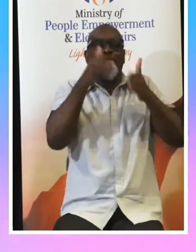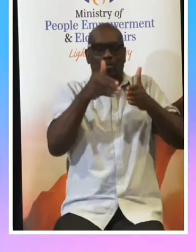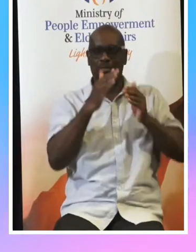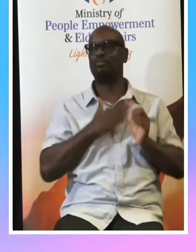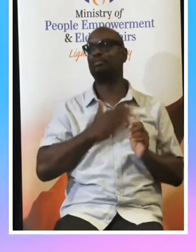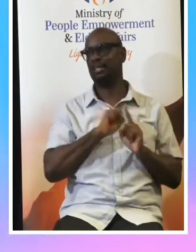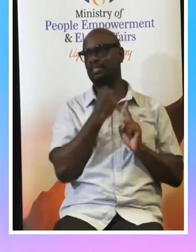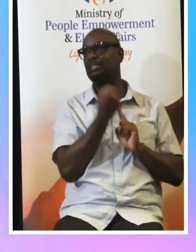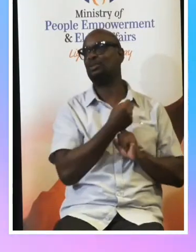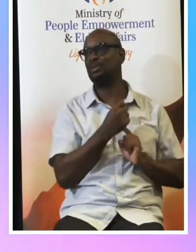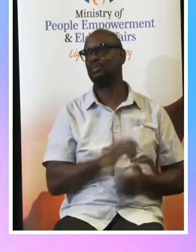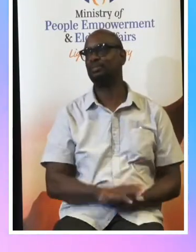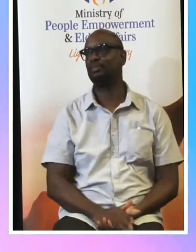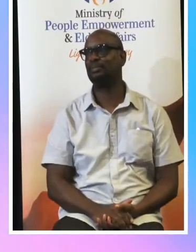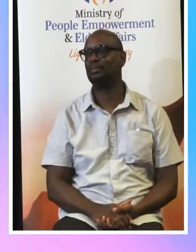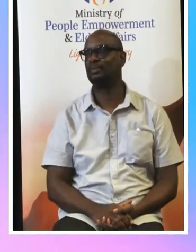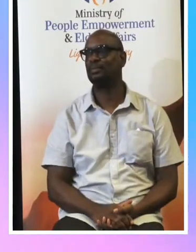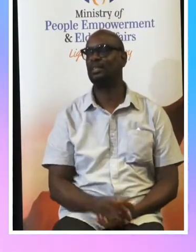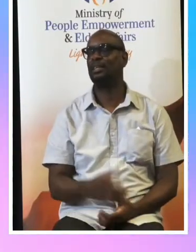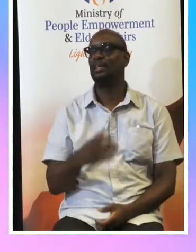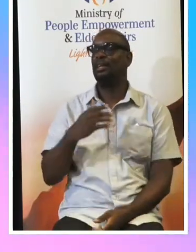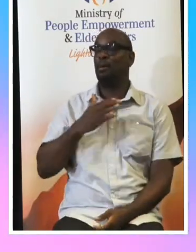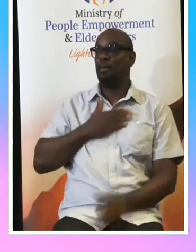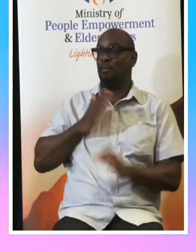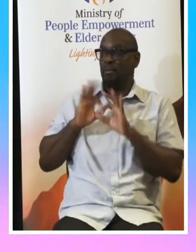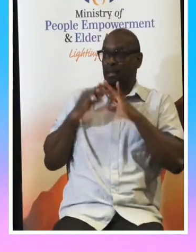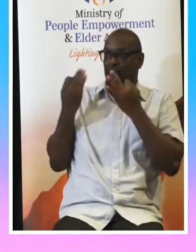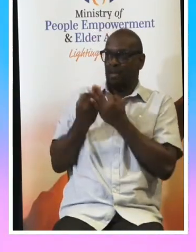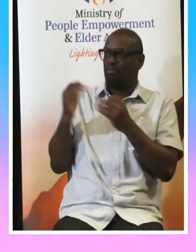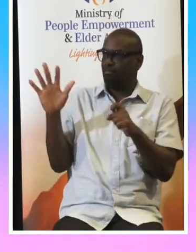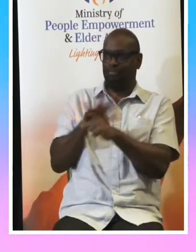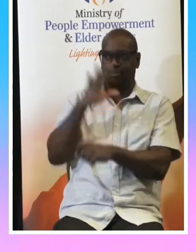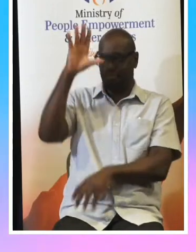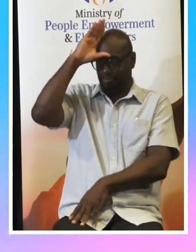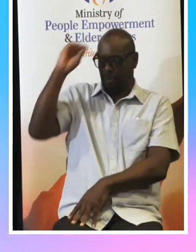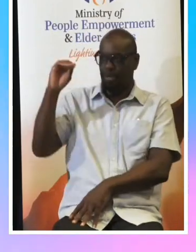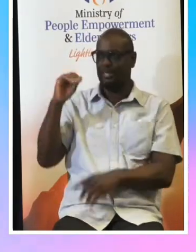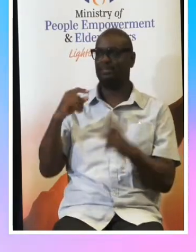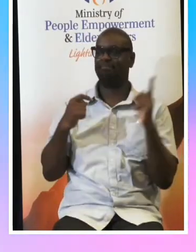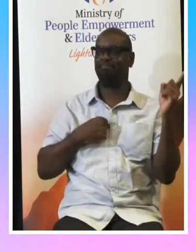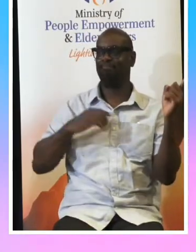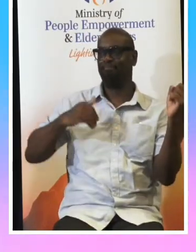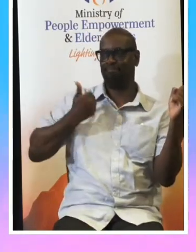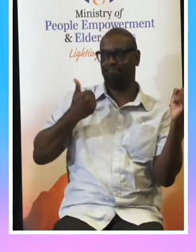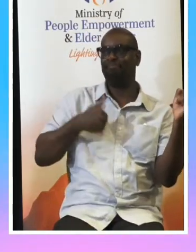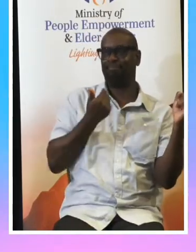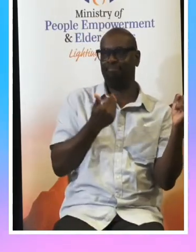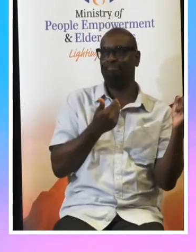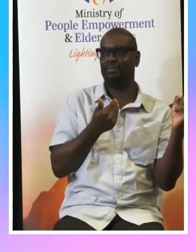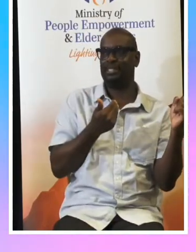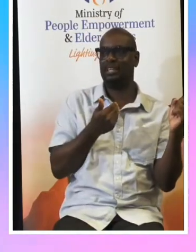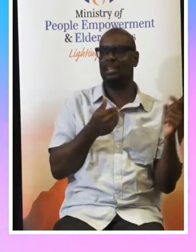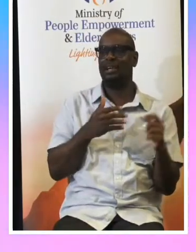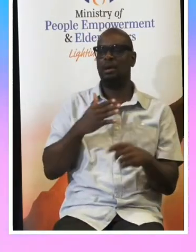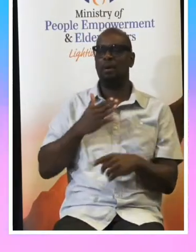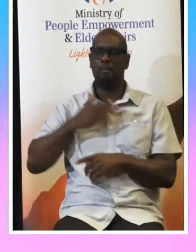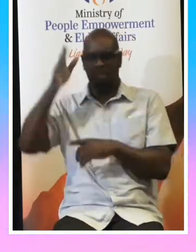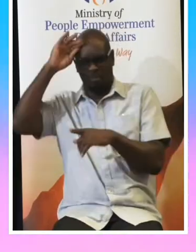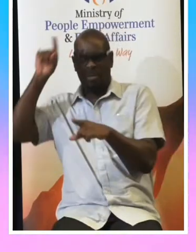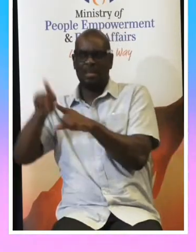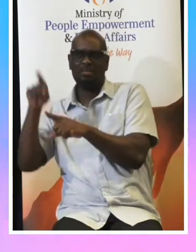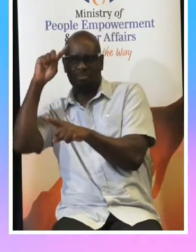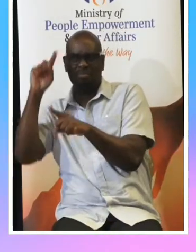I am the youngest in a family of boys, and while my brothers seem to almost instinctively understand my disability,